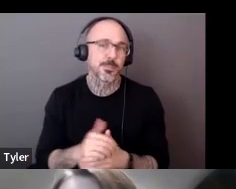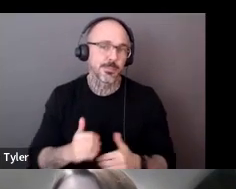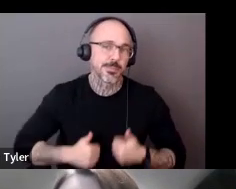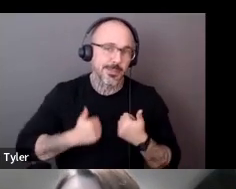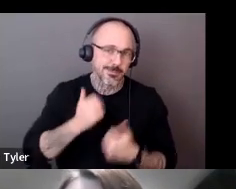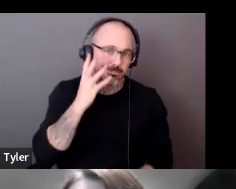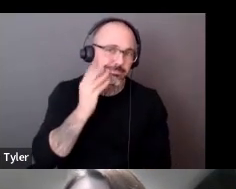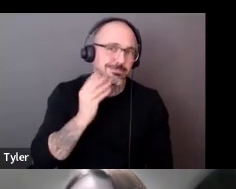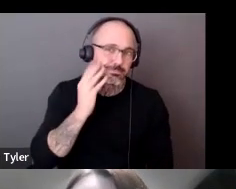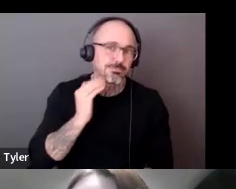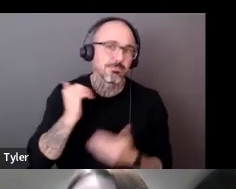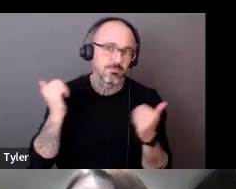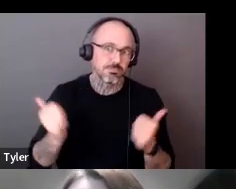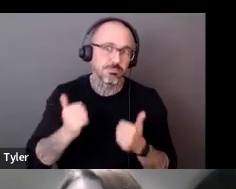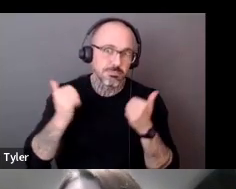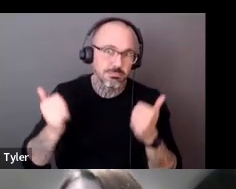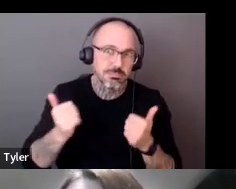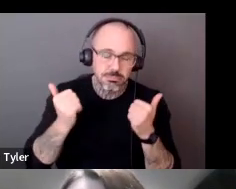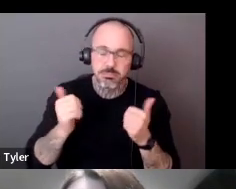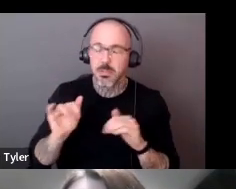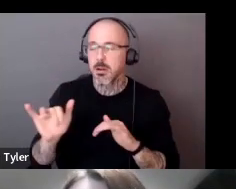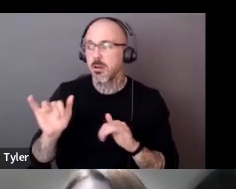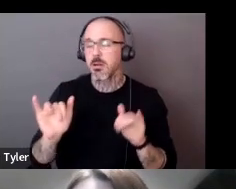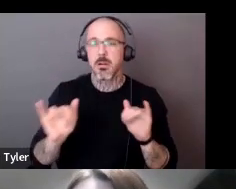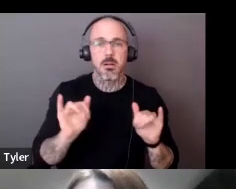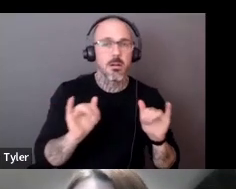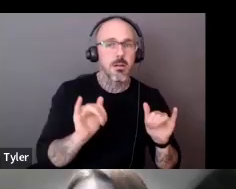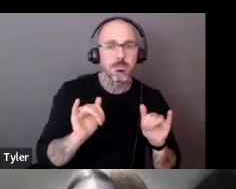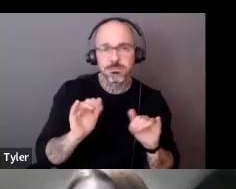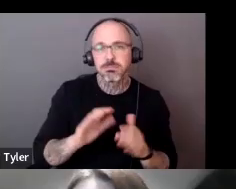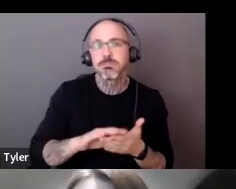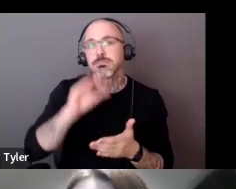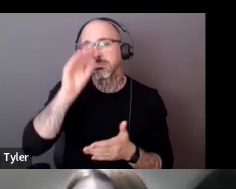getting studies and so on and so forth, and sort of